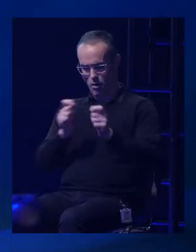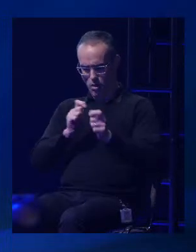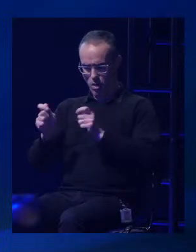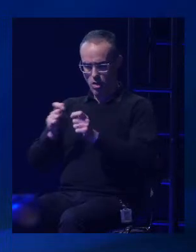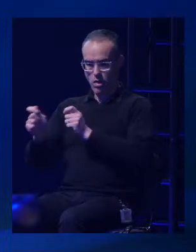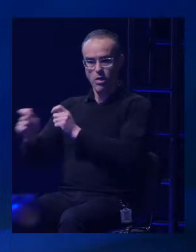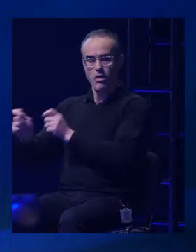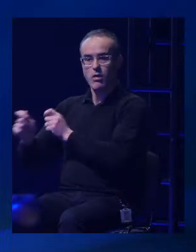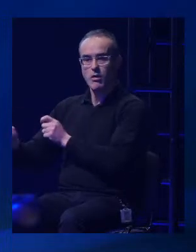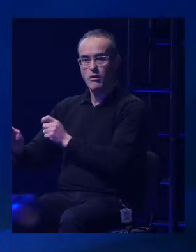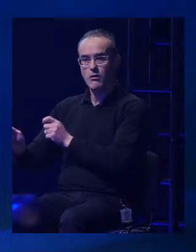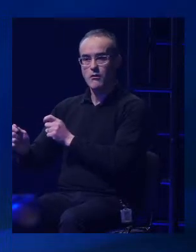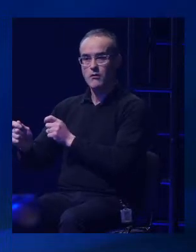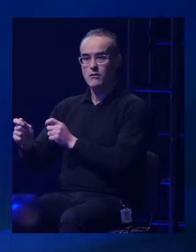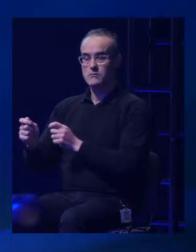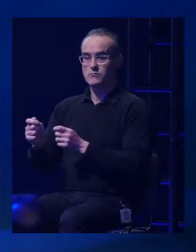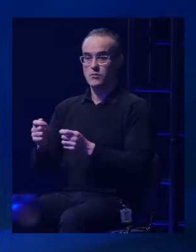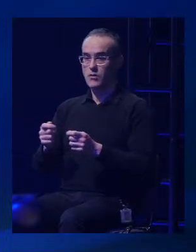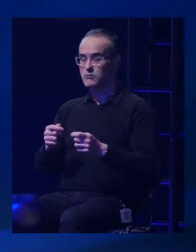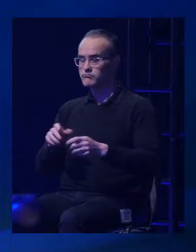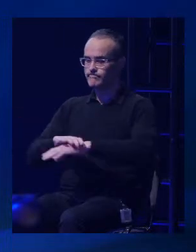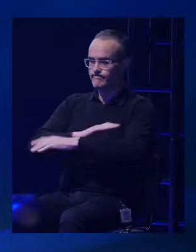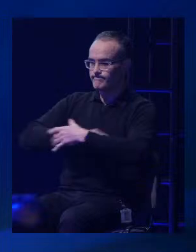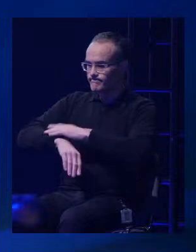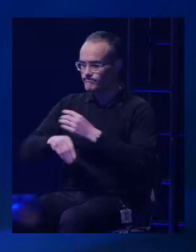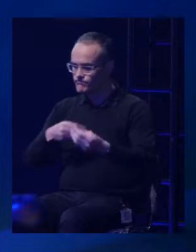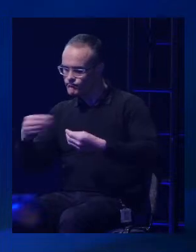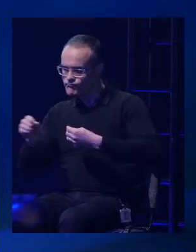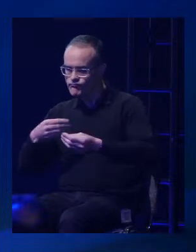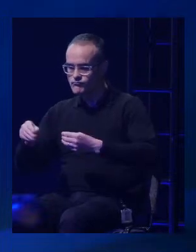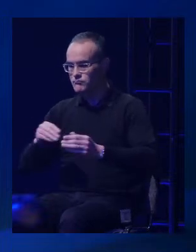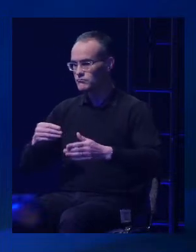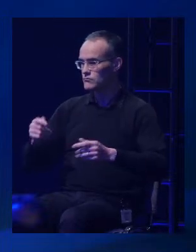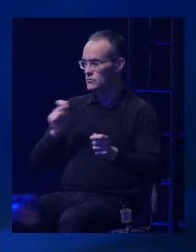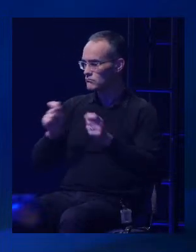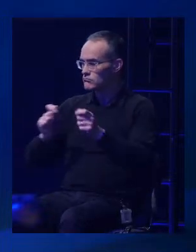or changes that we need to dynamically in real time.